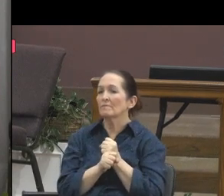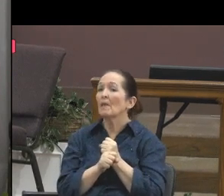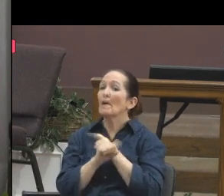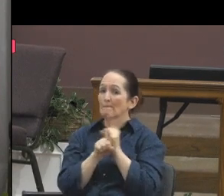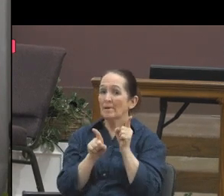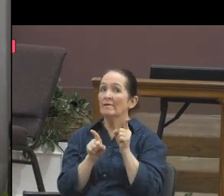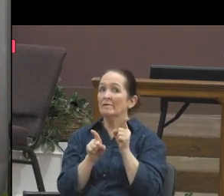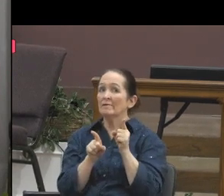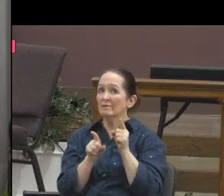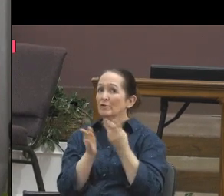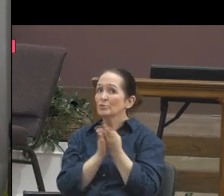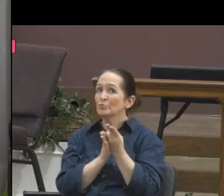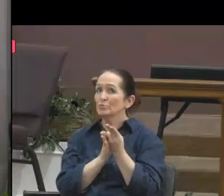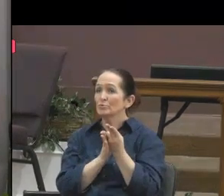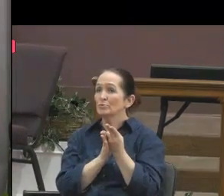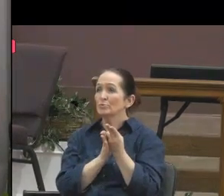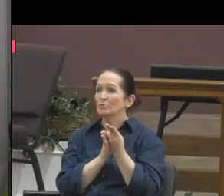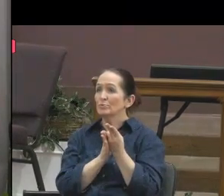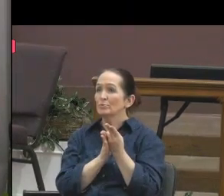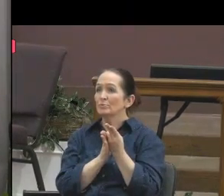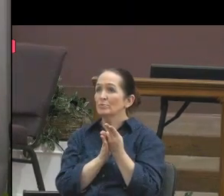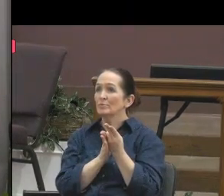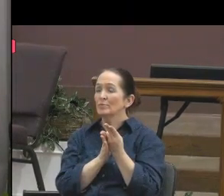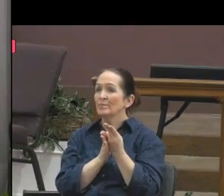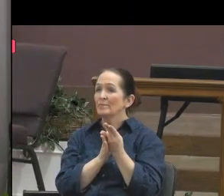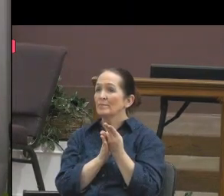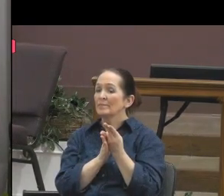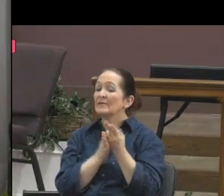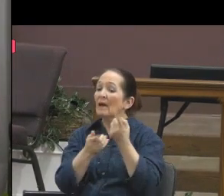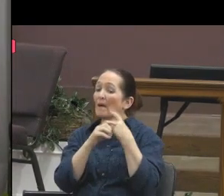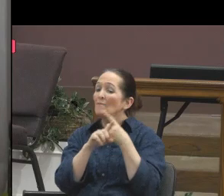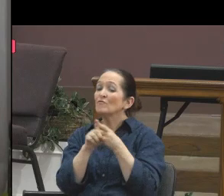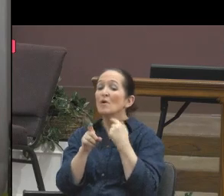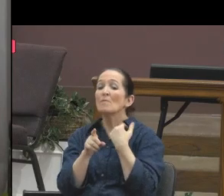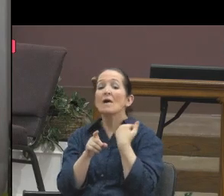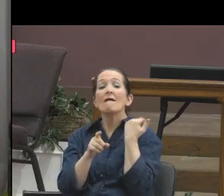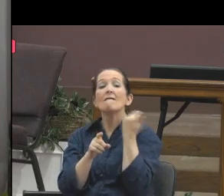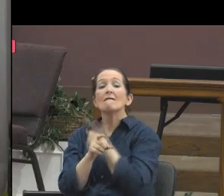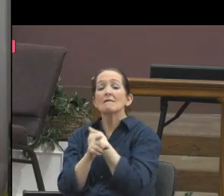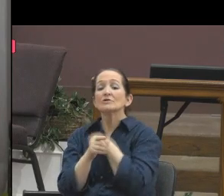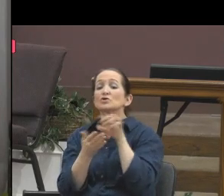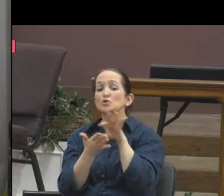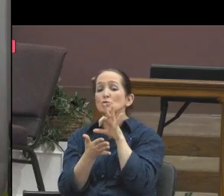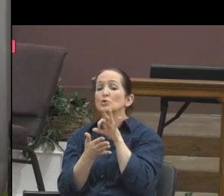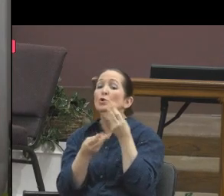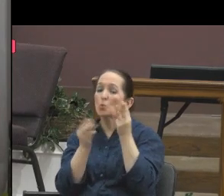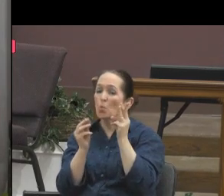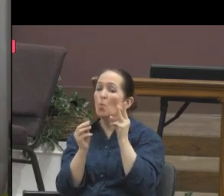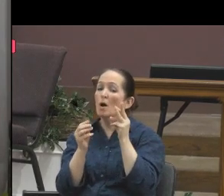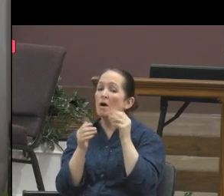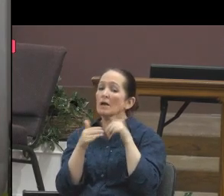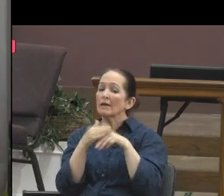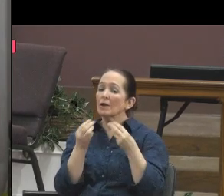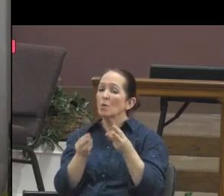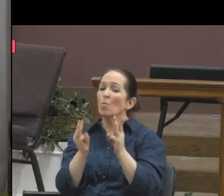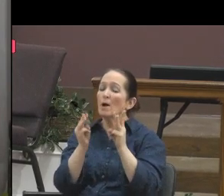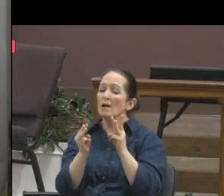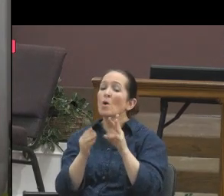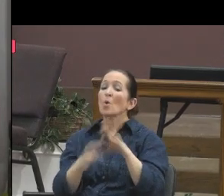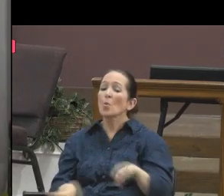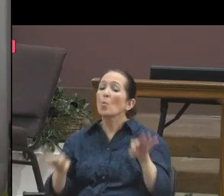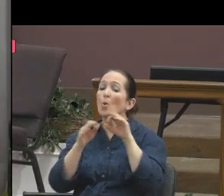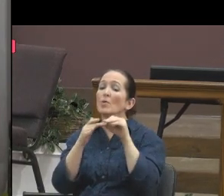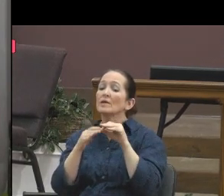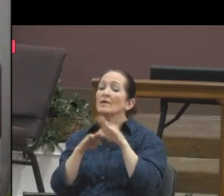But it comes from us choosing to walk in a manner worthy of the calling that we have been